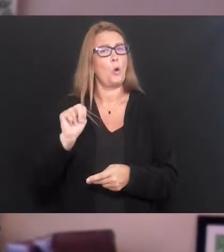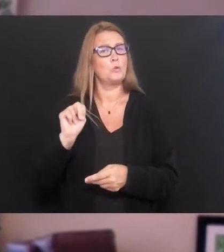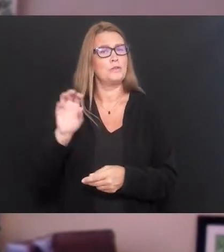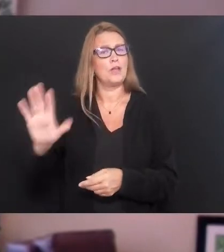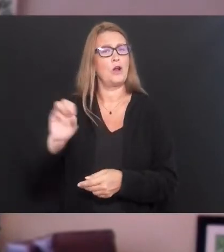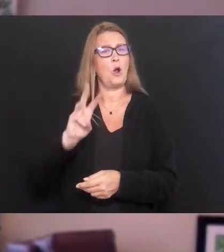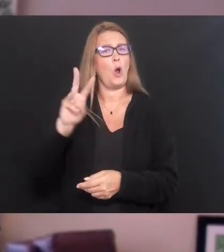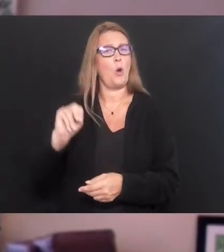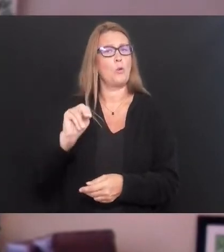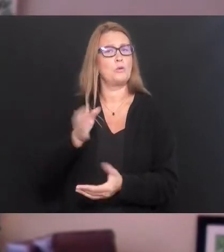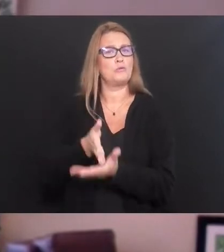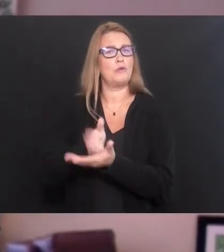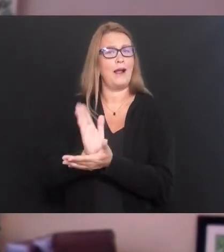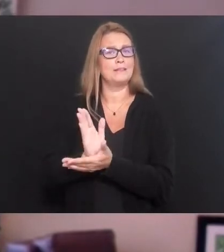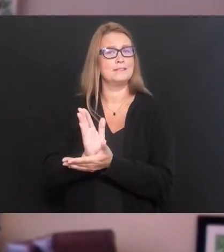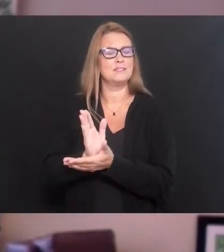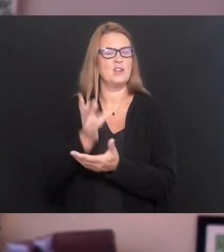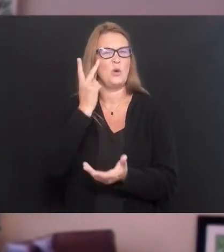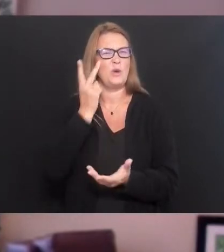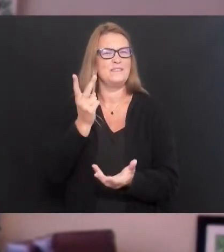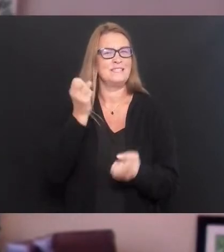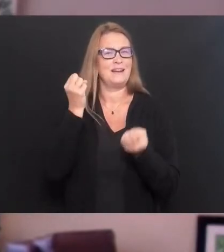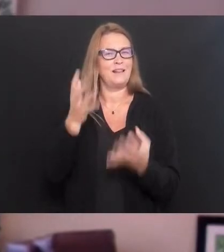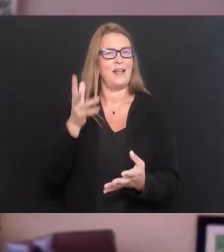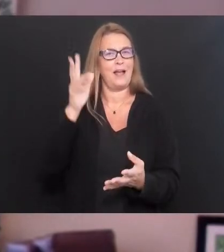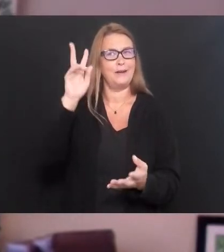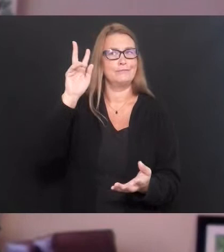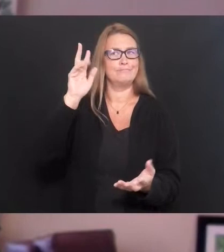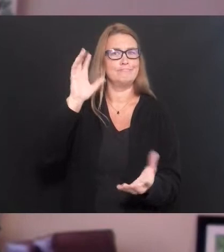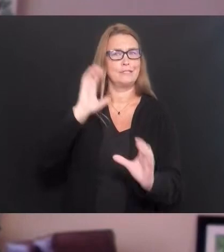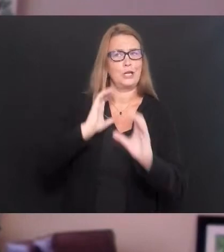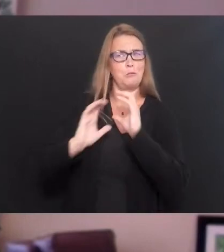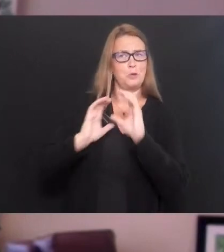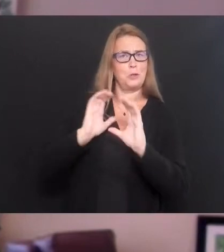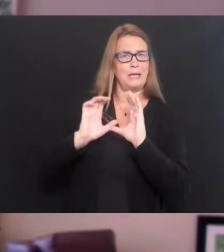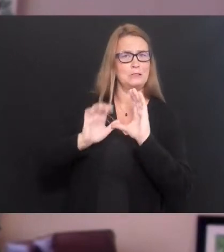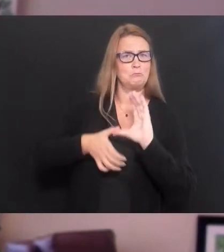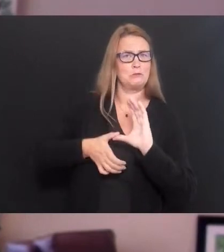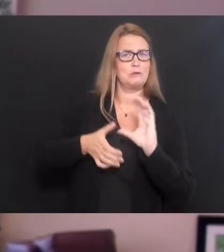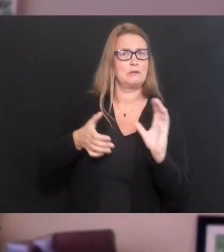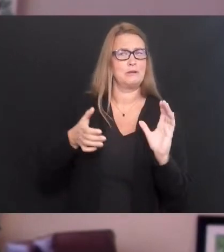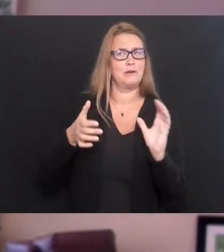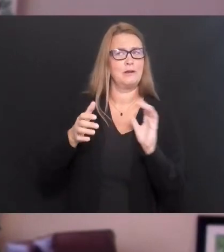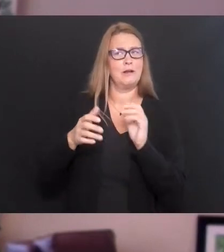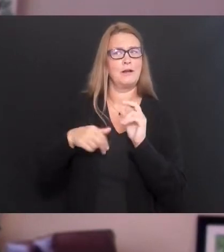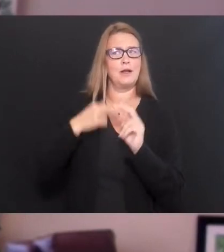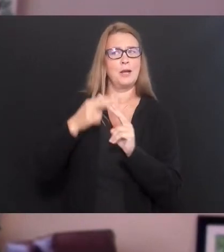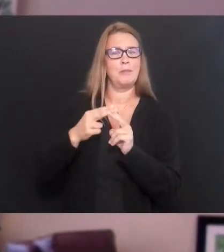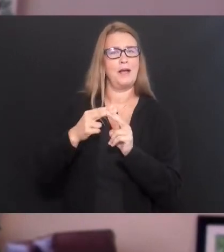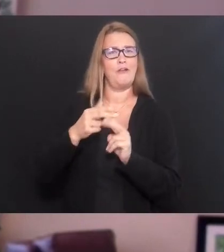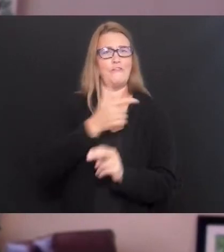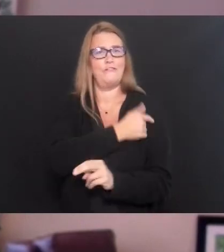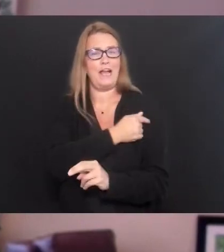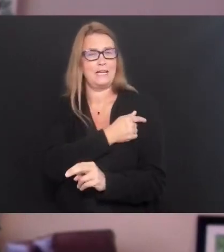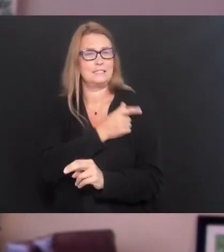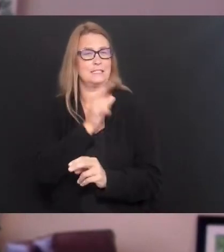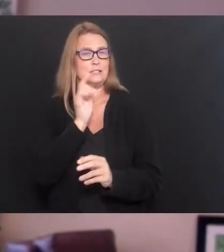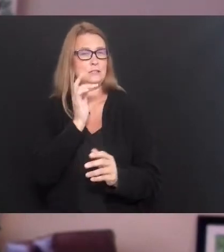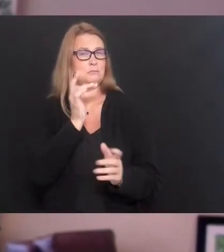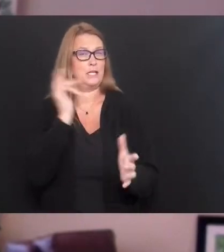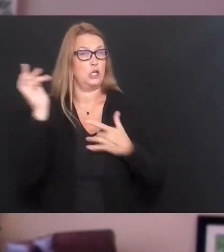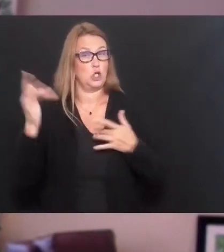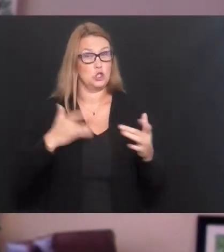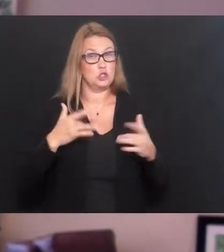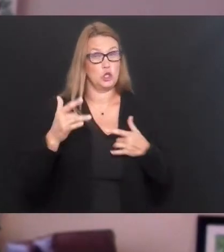lot of the miscommunication issues about the vaccines be a cause for concern for some of